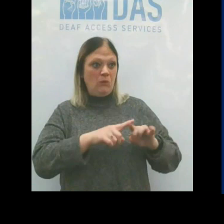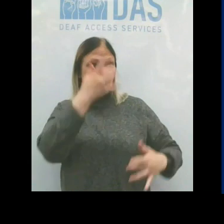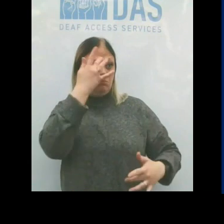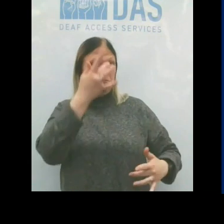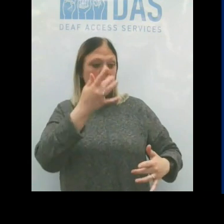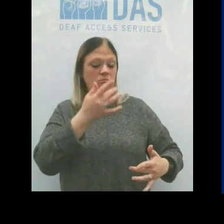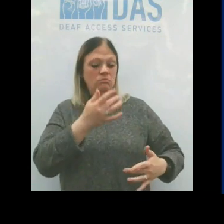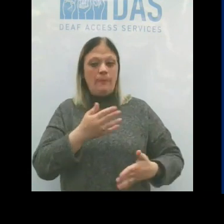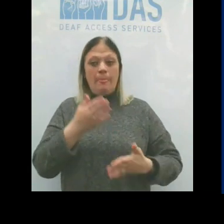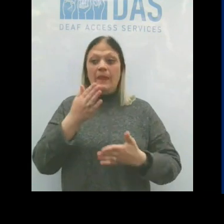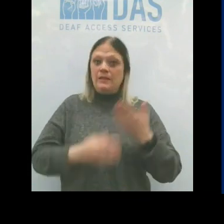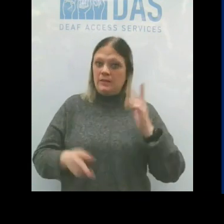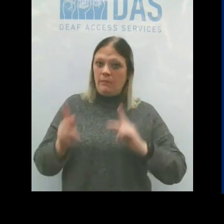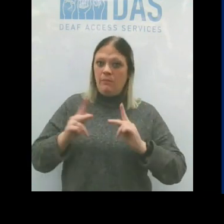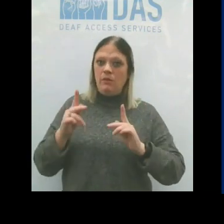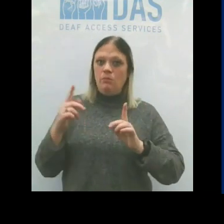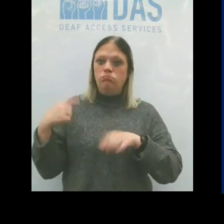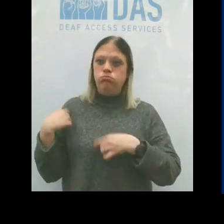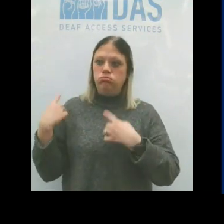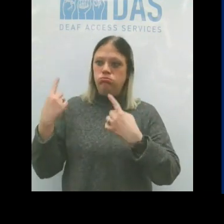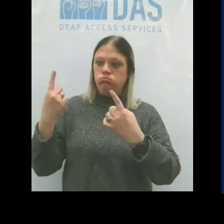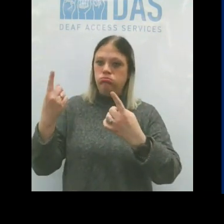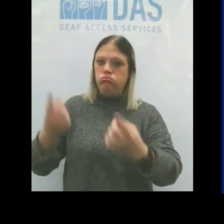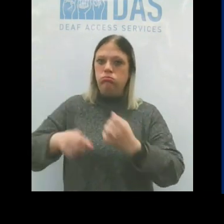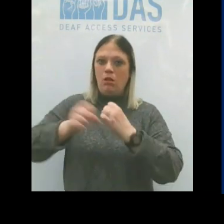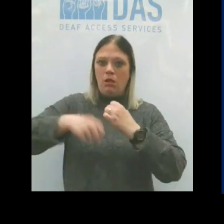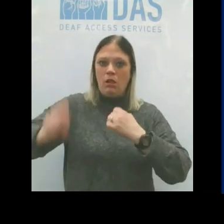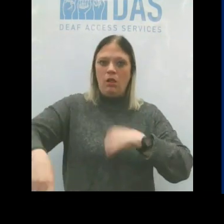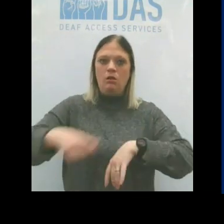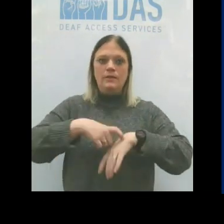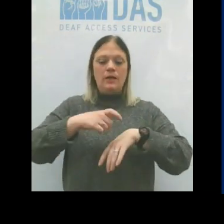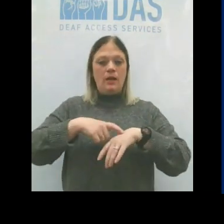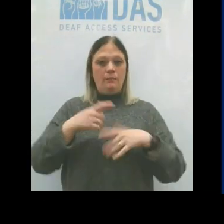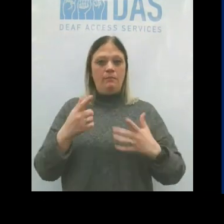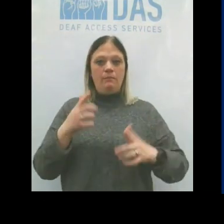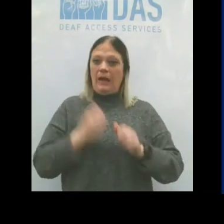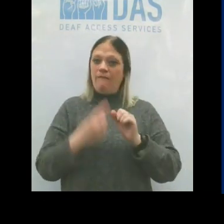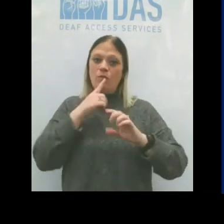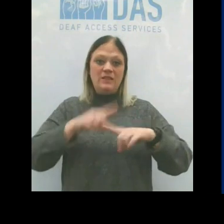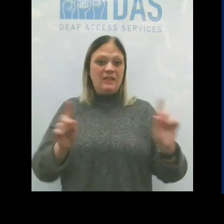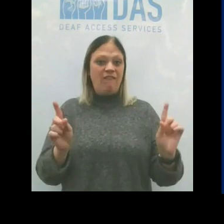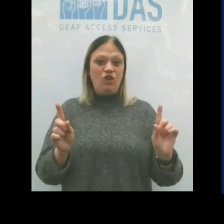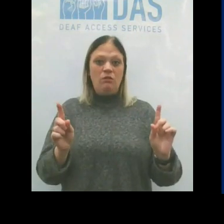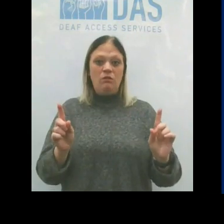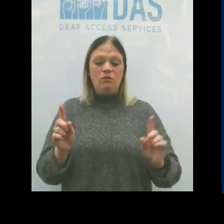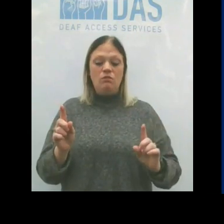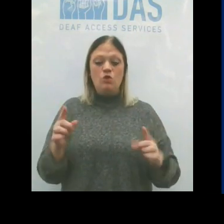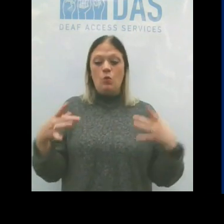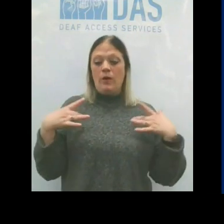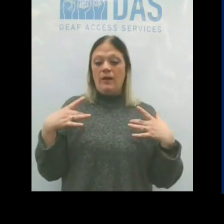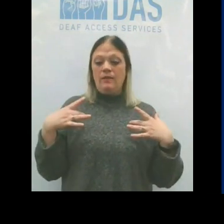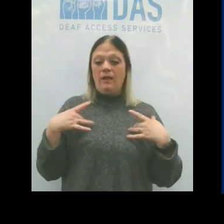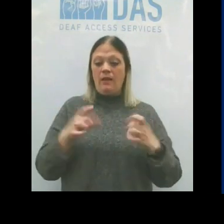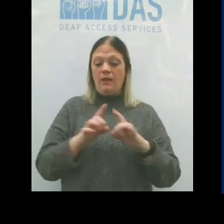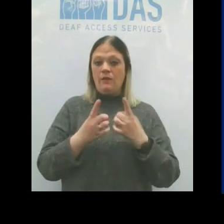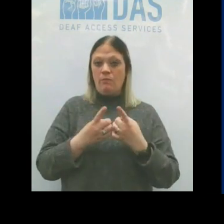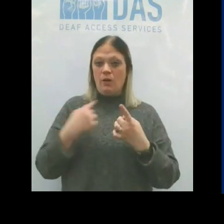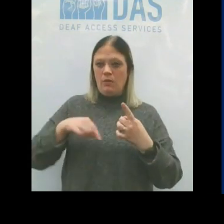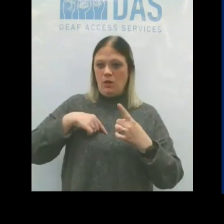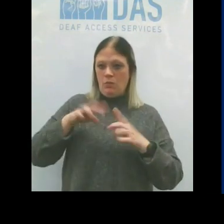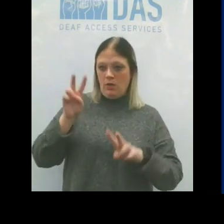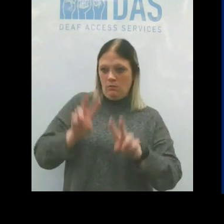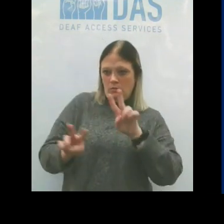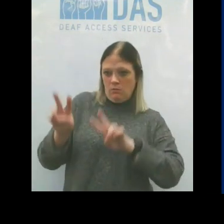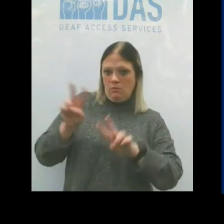very long time to recover. Everybody's different. And at the health department, when we conduct surveillance, we're not